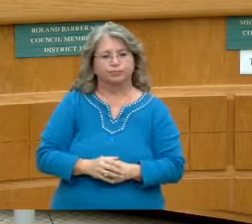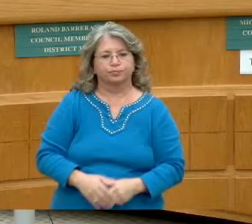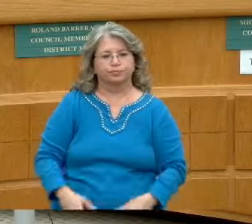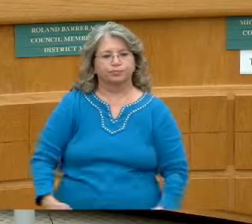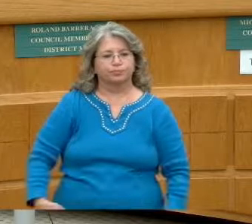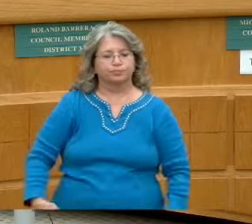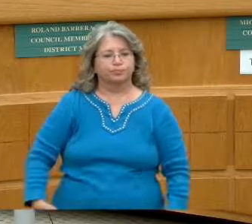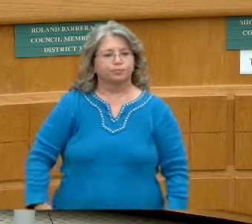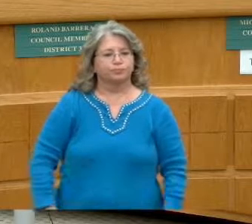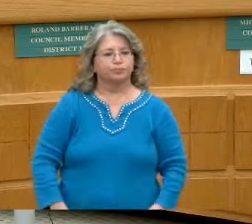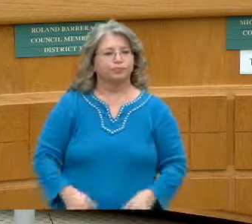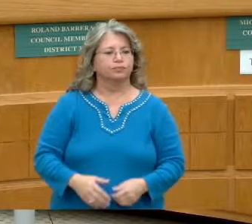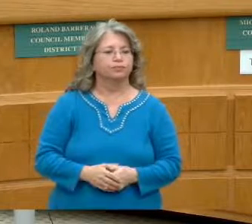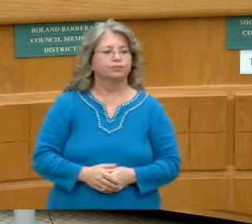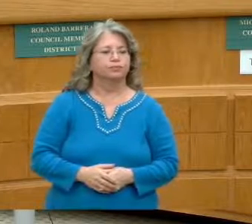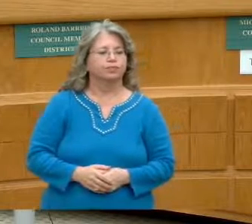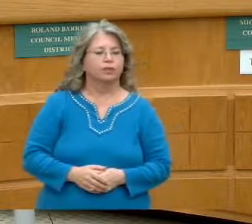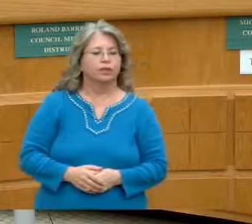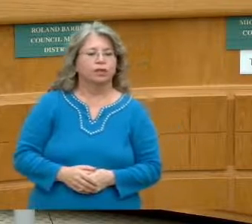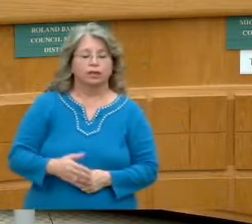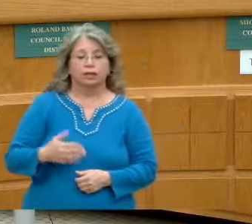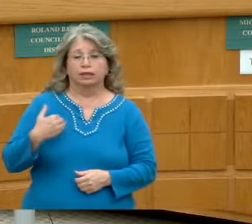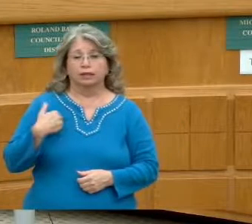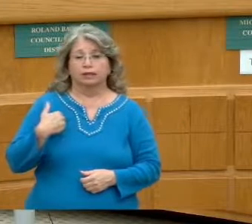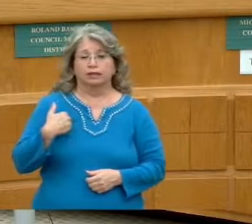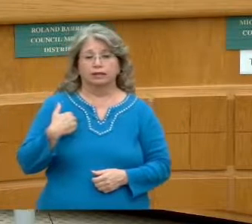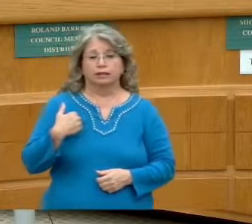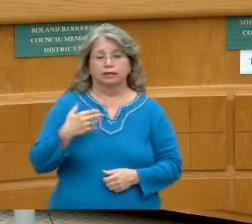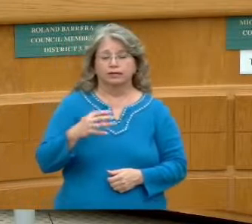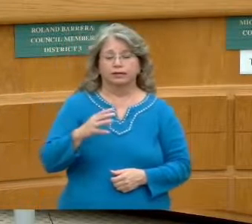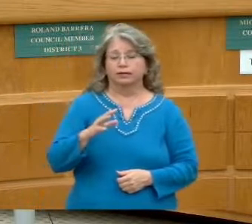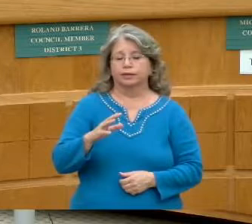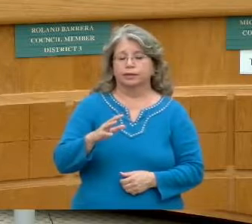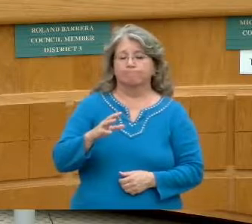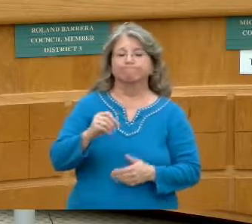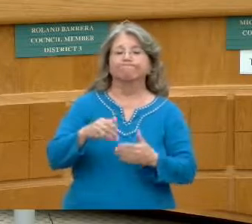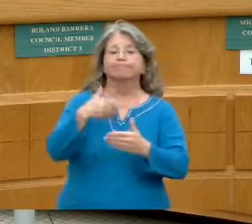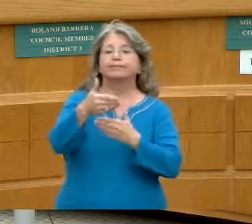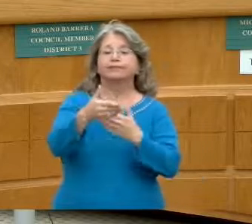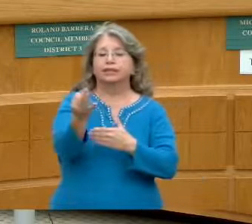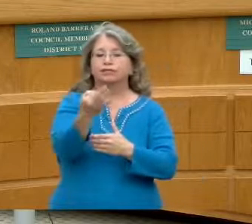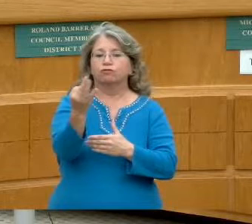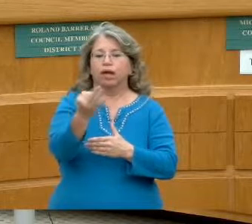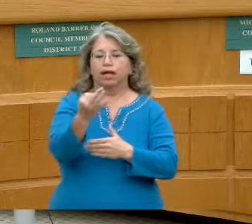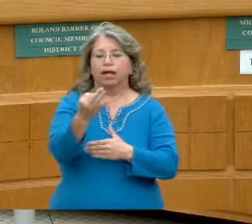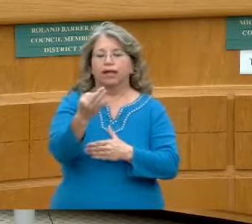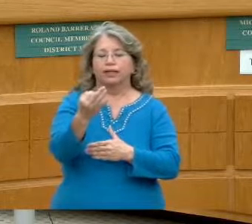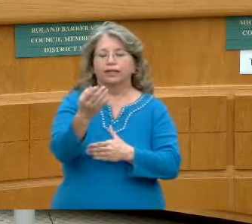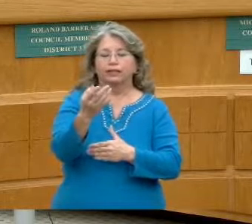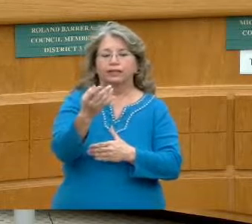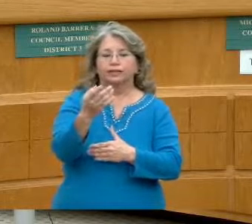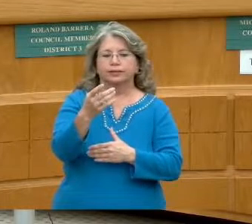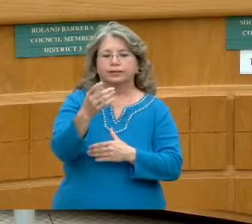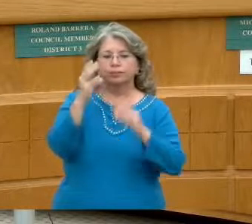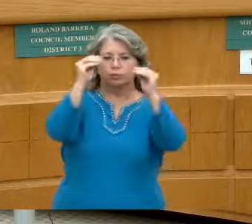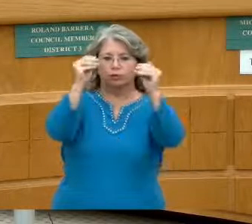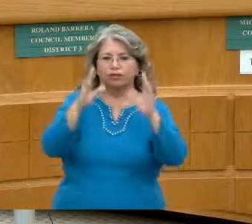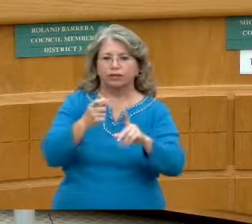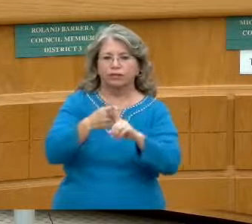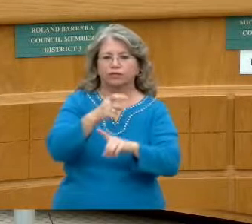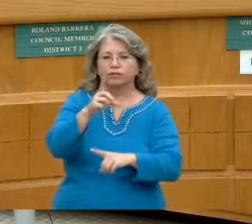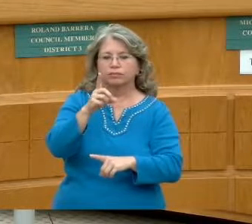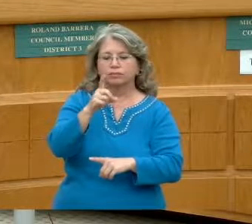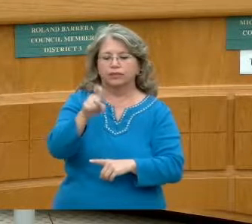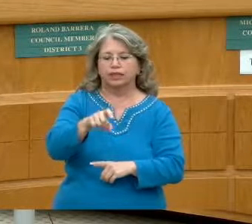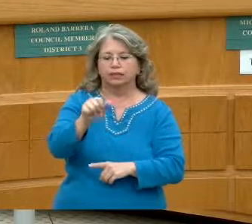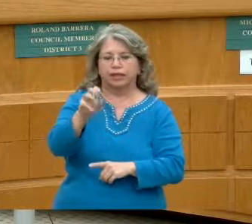One other thing on this is on Friday, Dr. Bird will be here presenting again. I know some of our followers like to listen to him, but he talks about